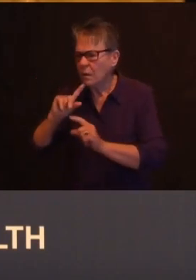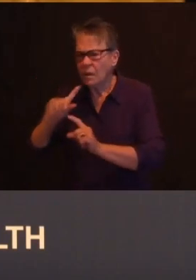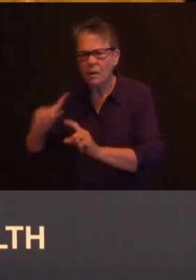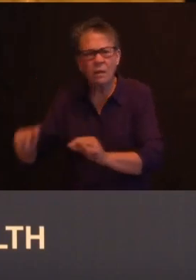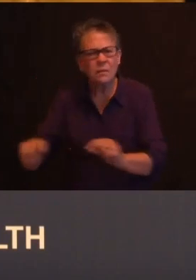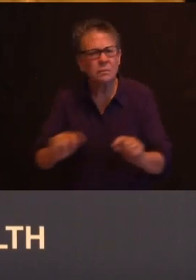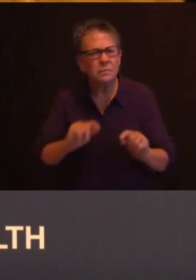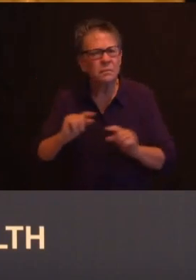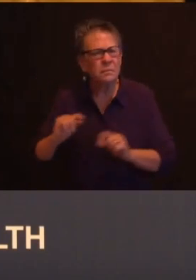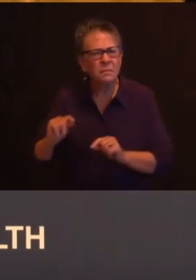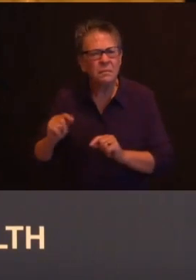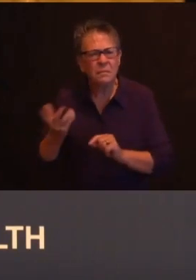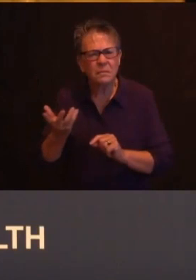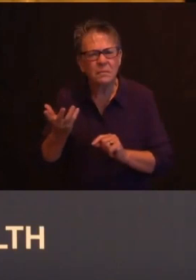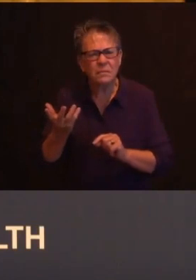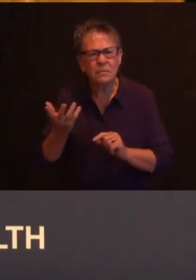punishment?